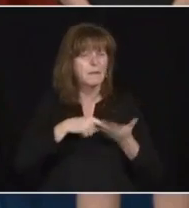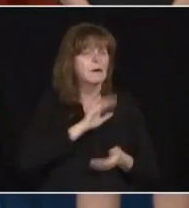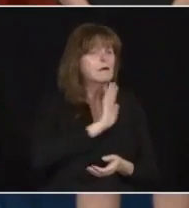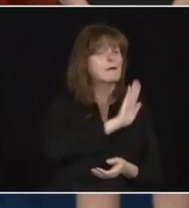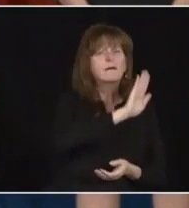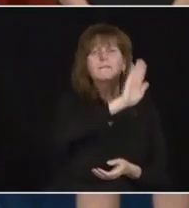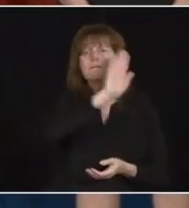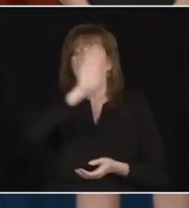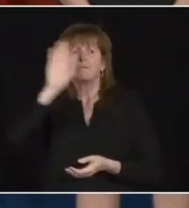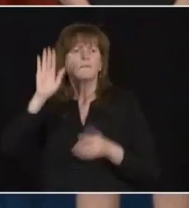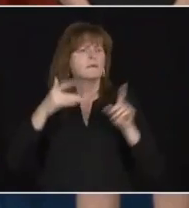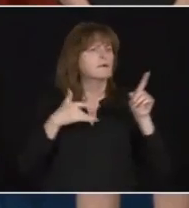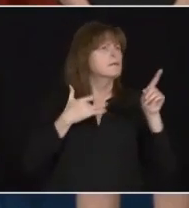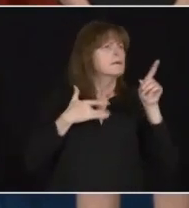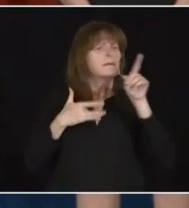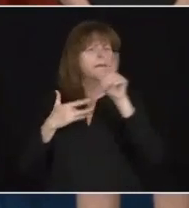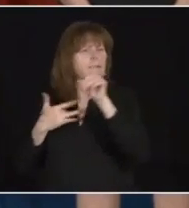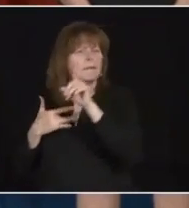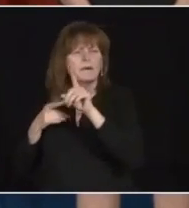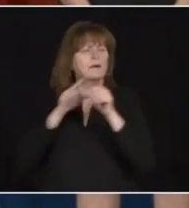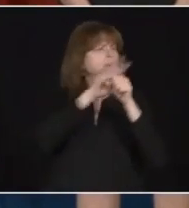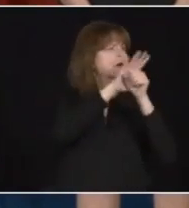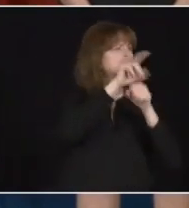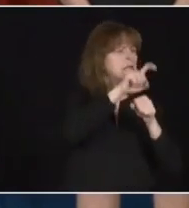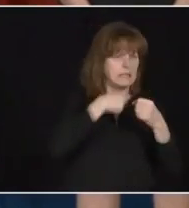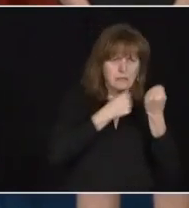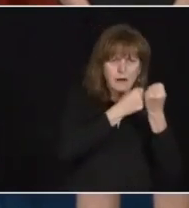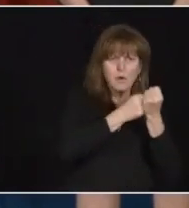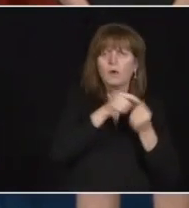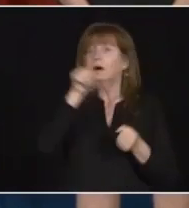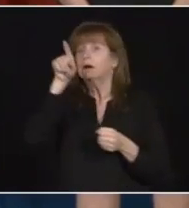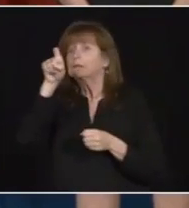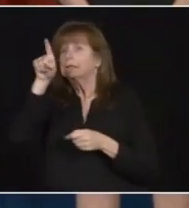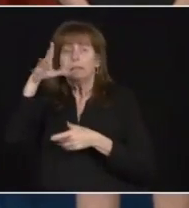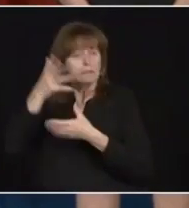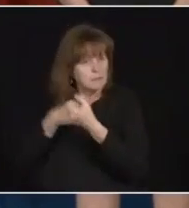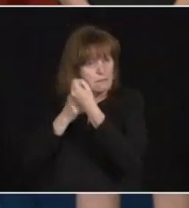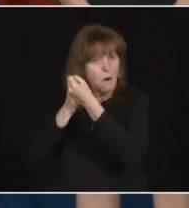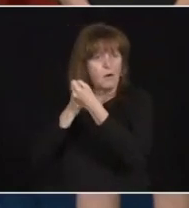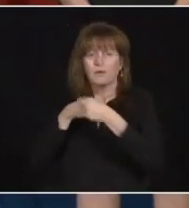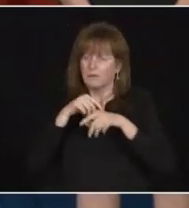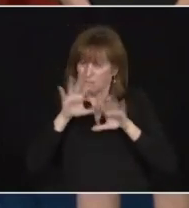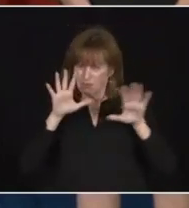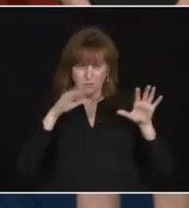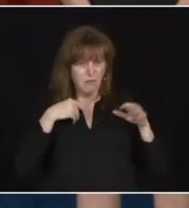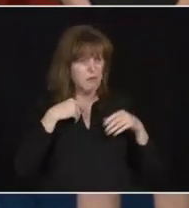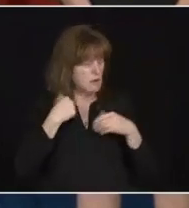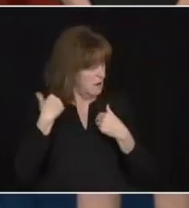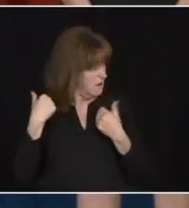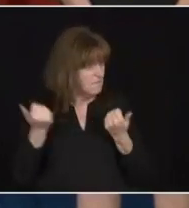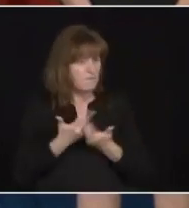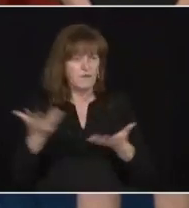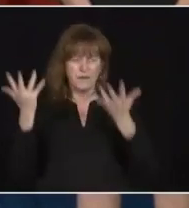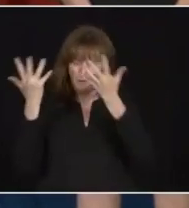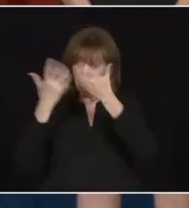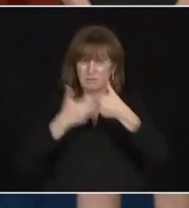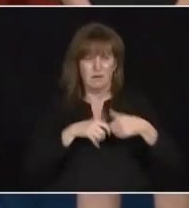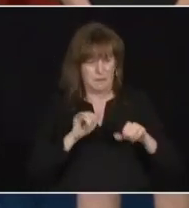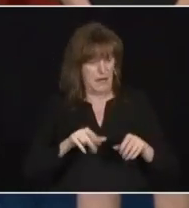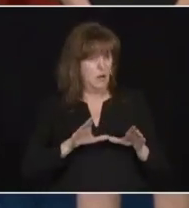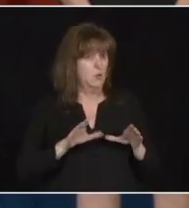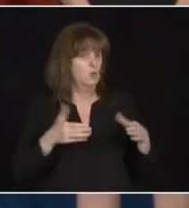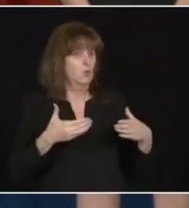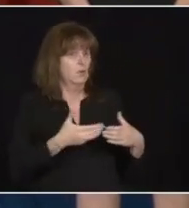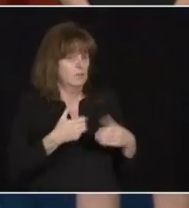tables get the support to our homes that need it. There's a complete structure that is coordinated to getting that help out to our